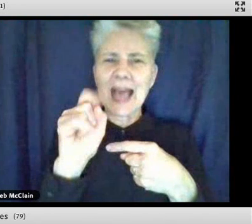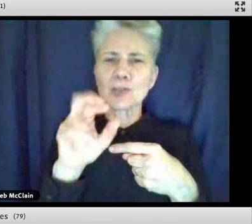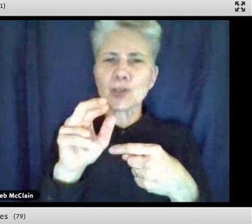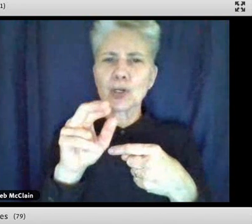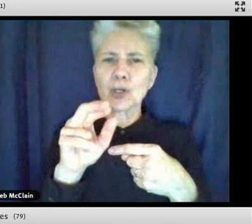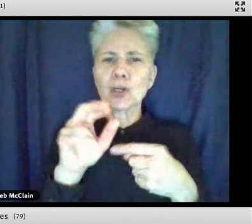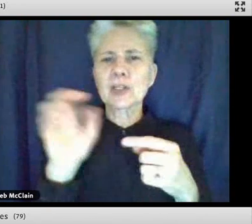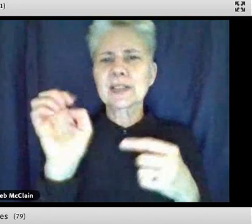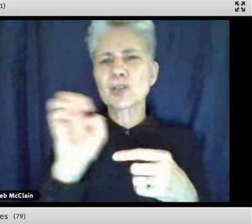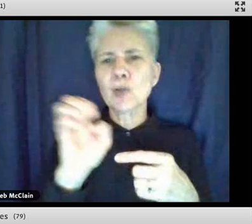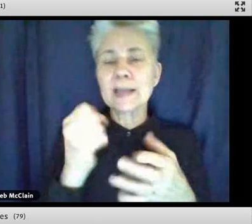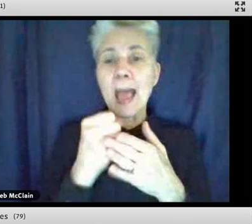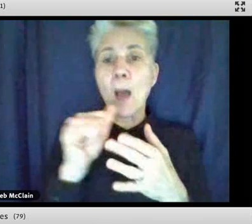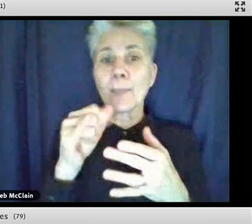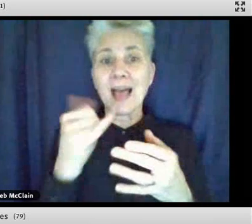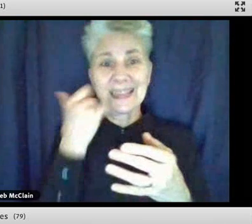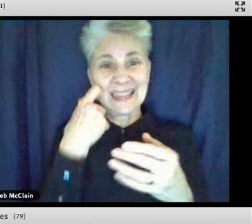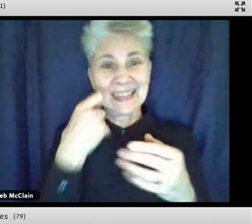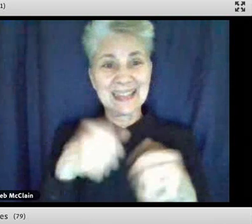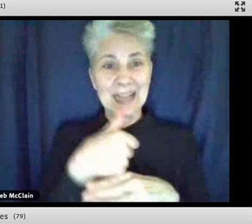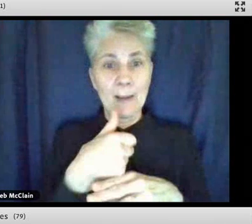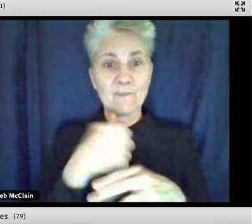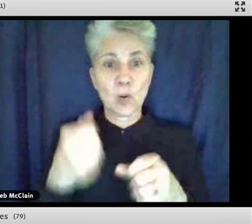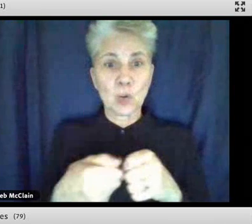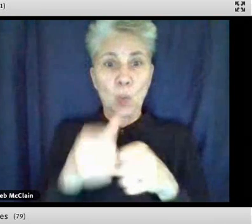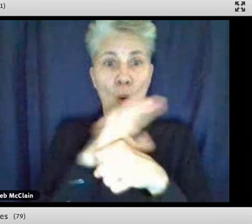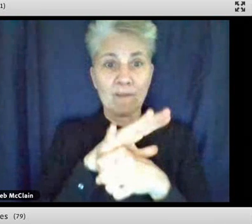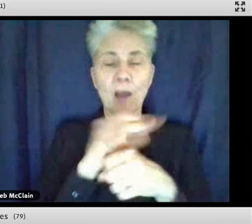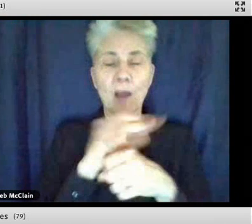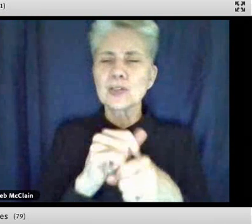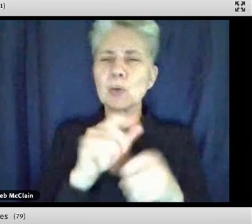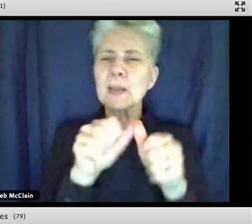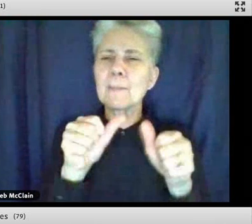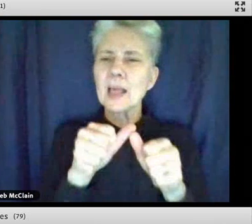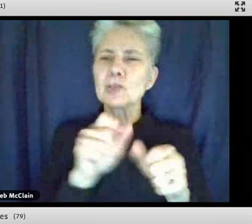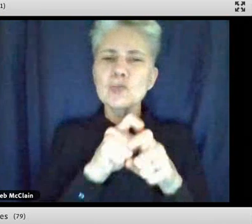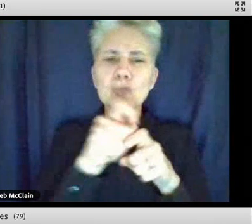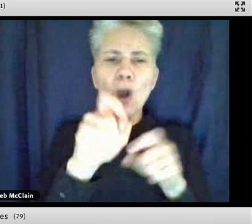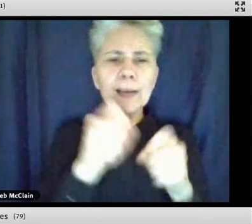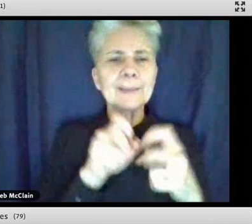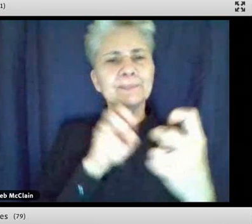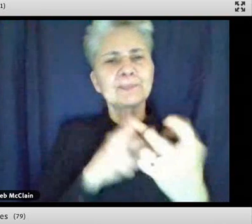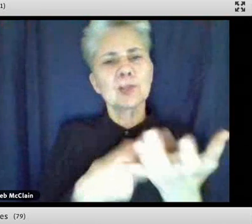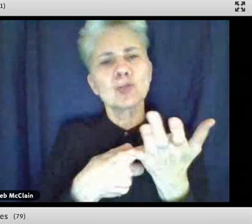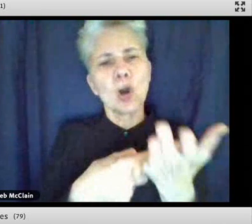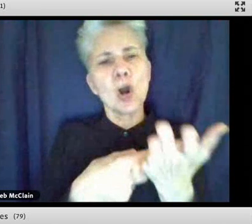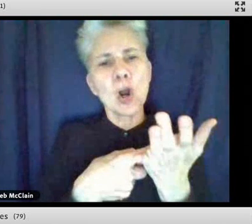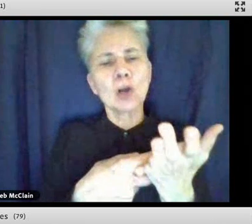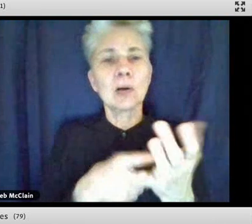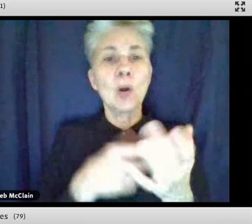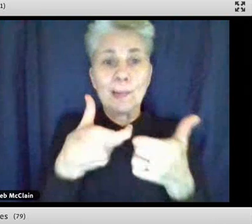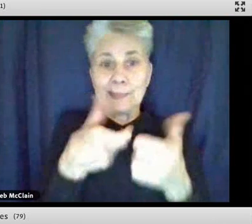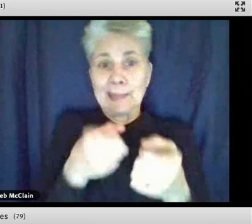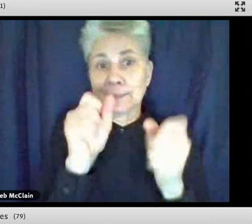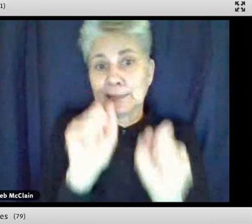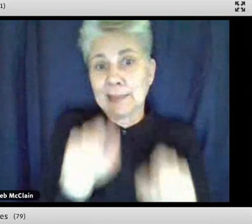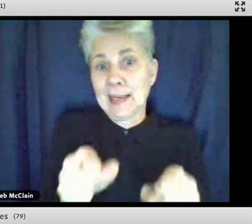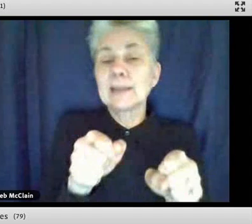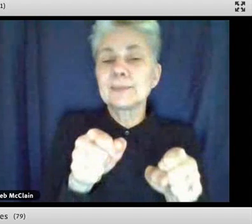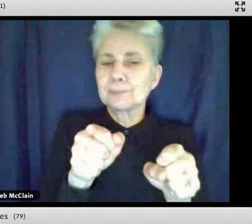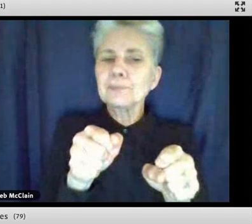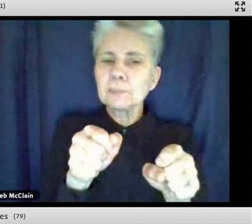helpline they've set up just right now for coronavirus. And so it's a place you can call and talk to somebody or text them, and